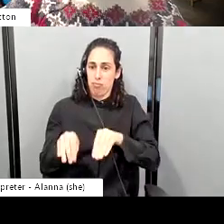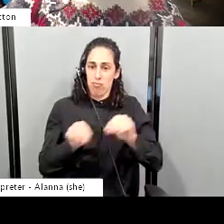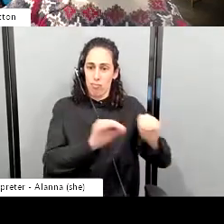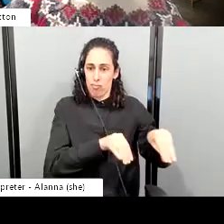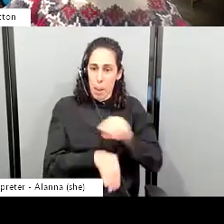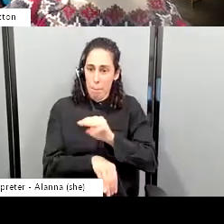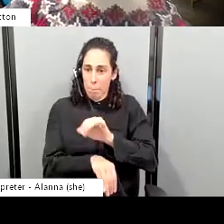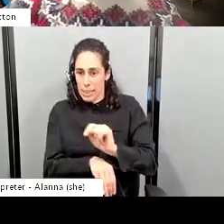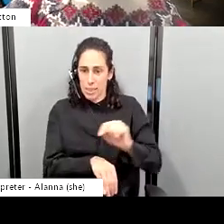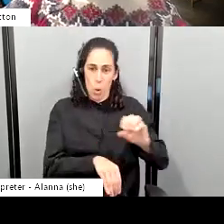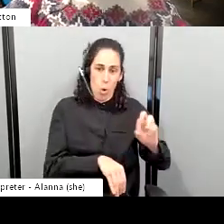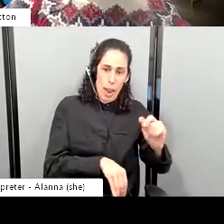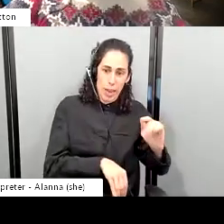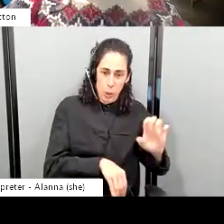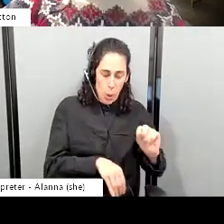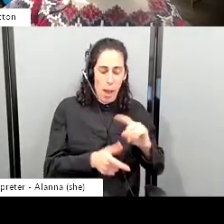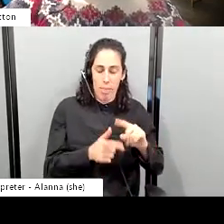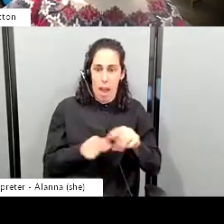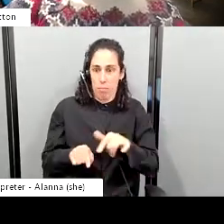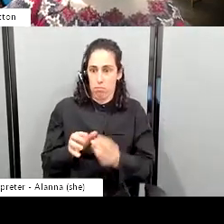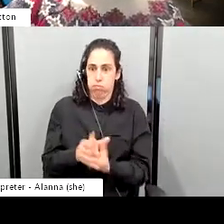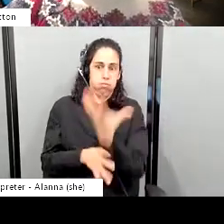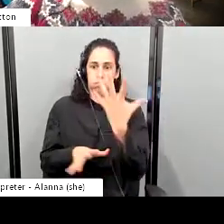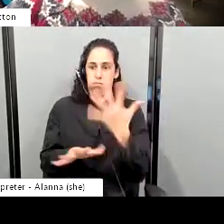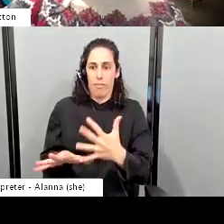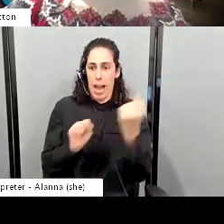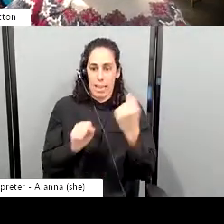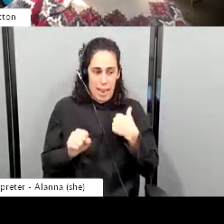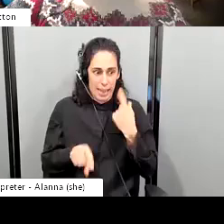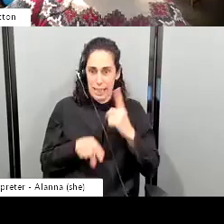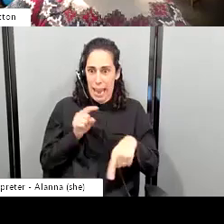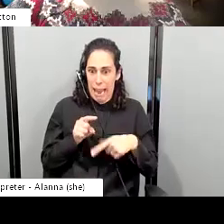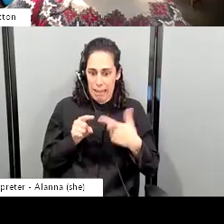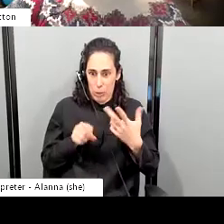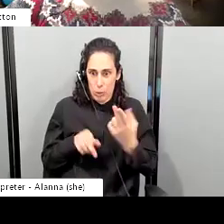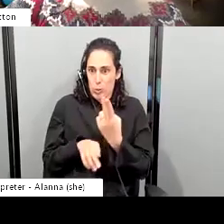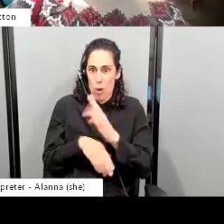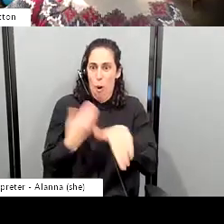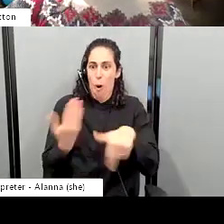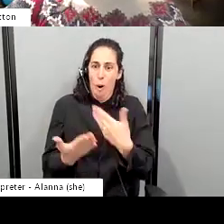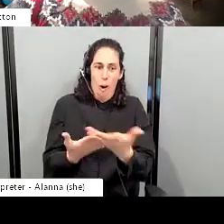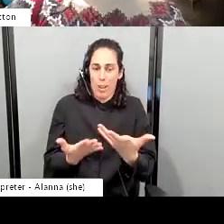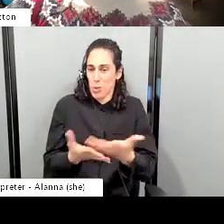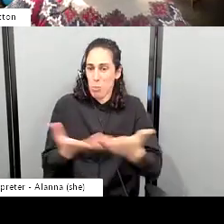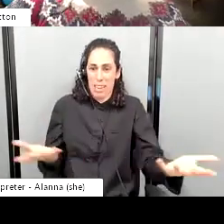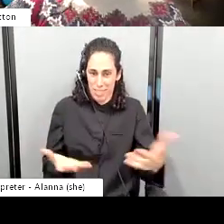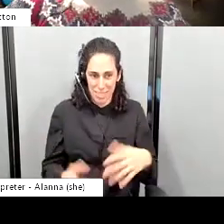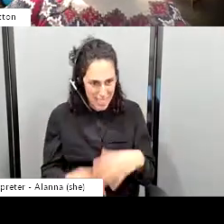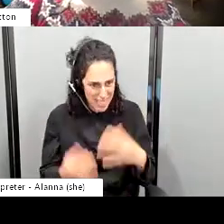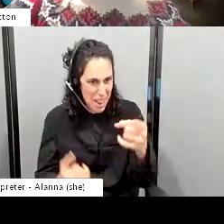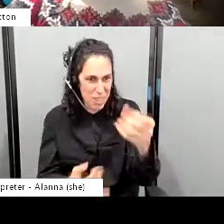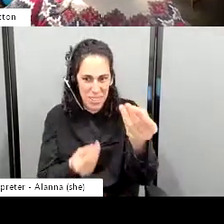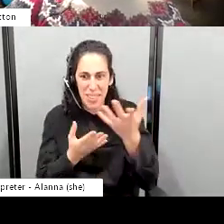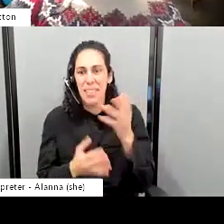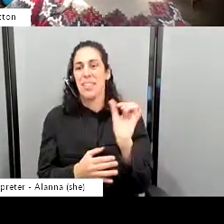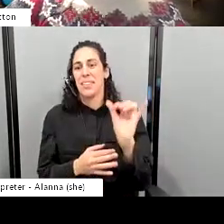So do you want me to keep going with them a few other pieces of advice? I was just gonna, there was an interesting comment, and we actually discussed it earlier, something that we've